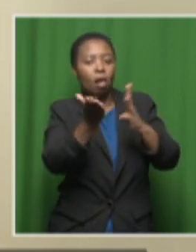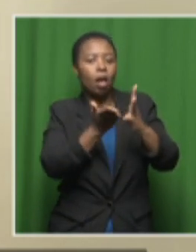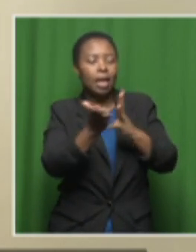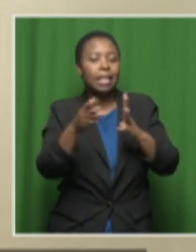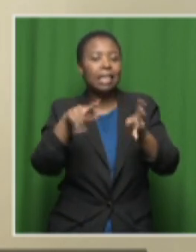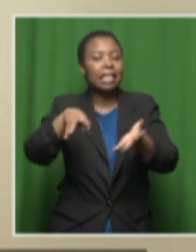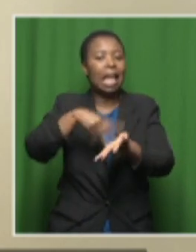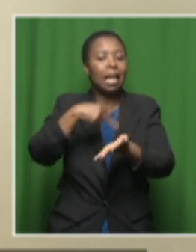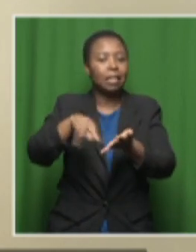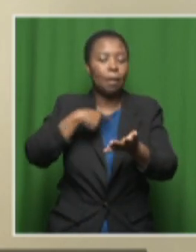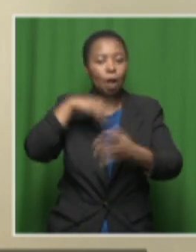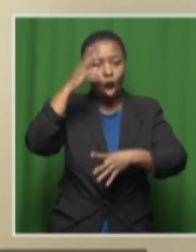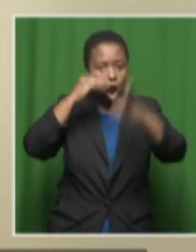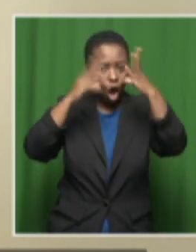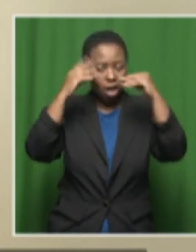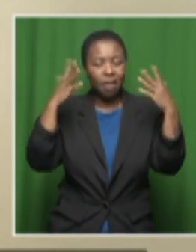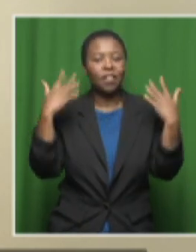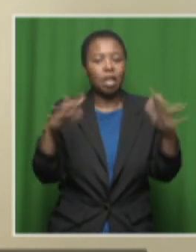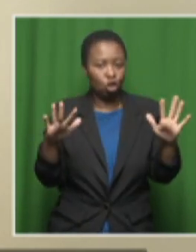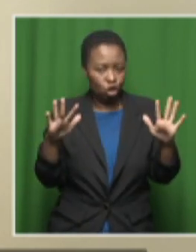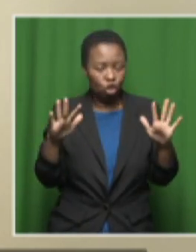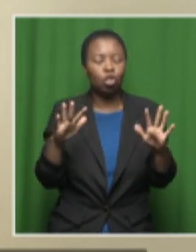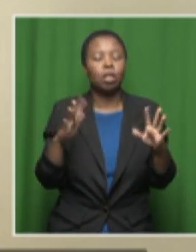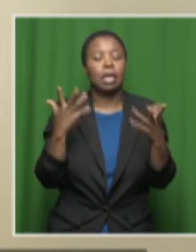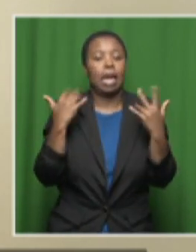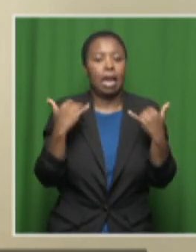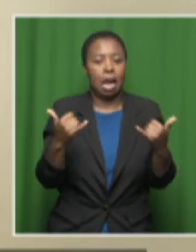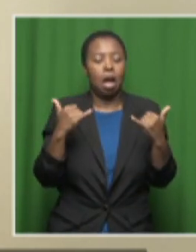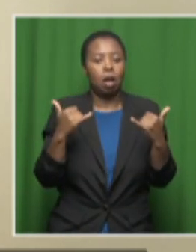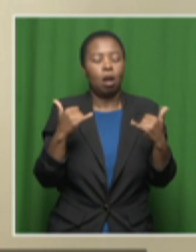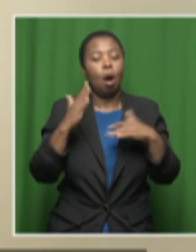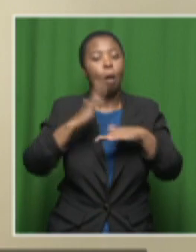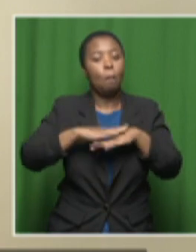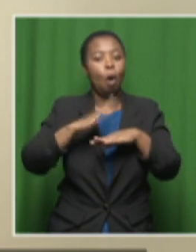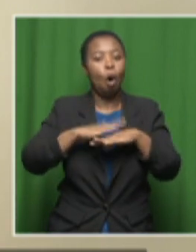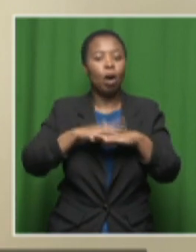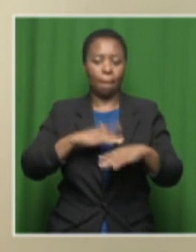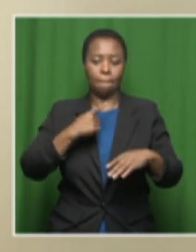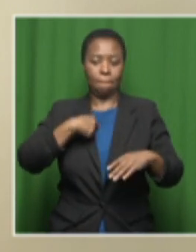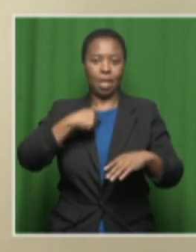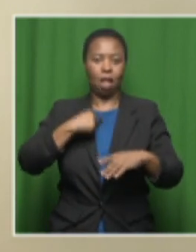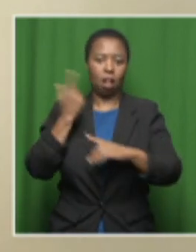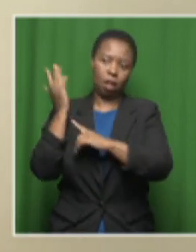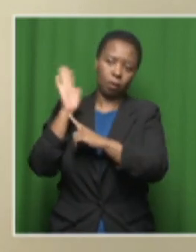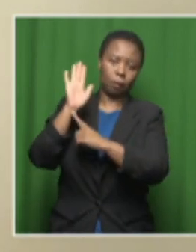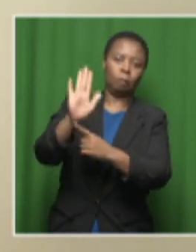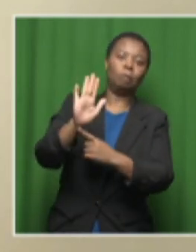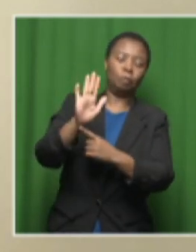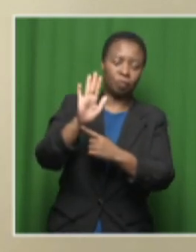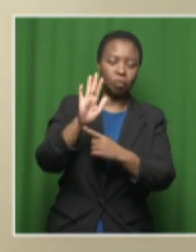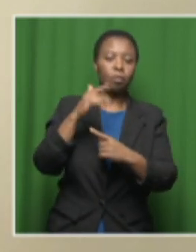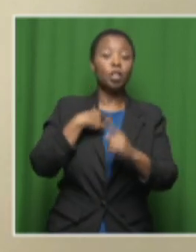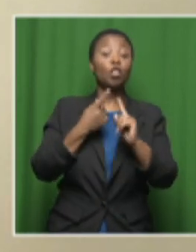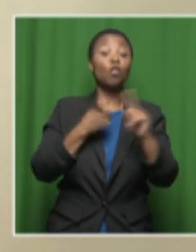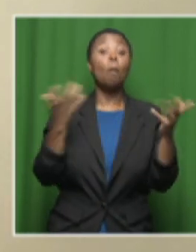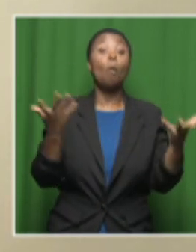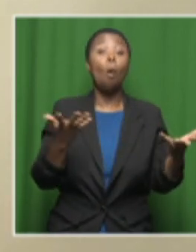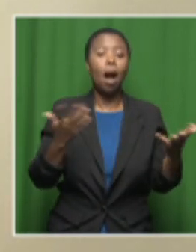but turning it into something that is more reflective of me and where I come from, my